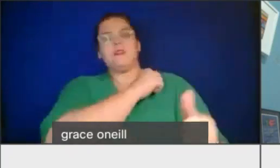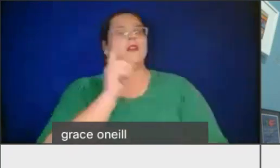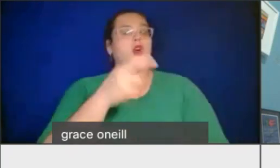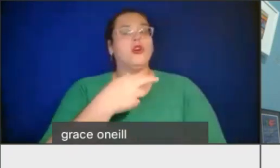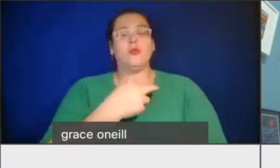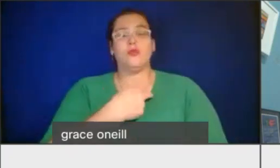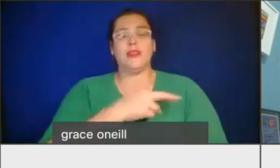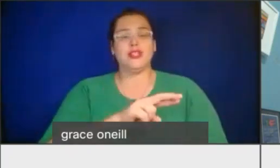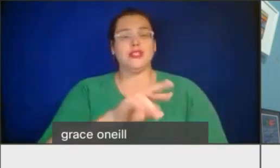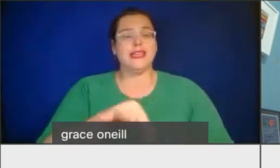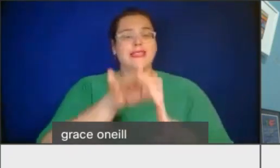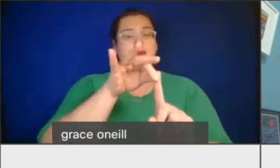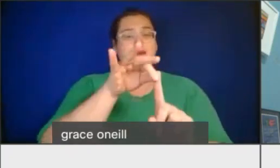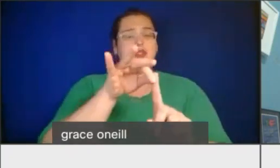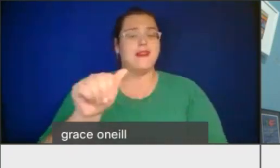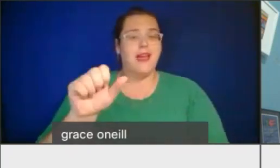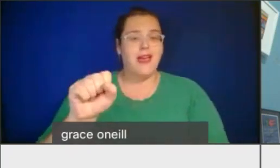last week,